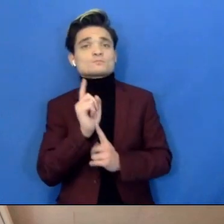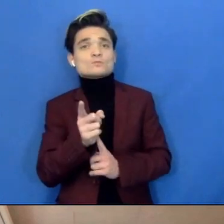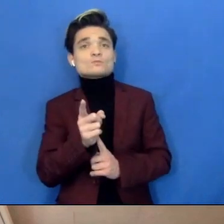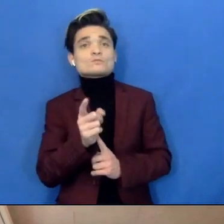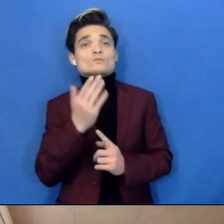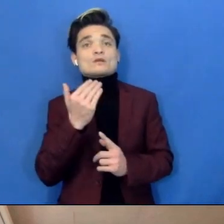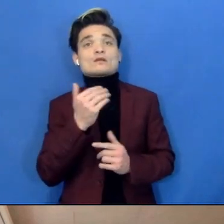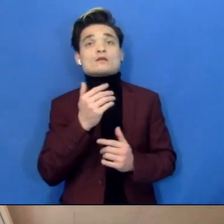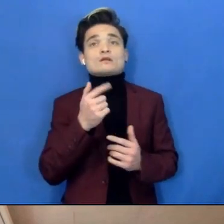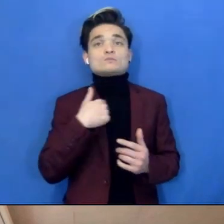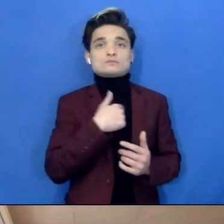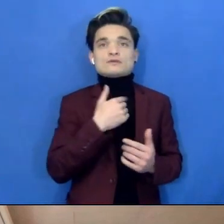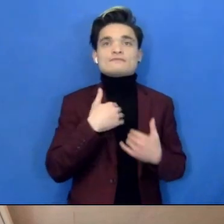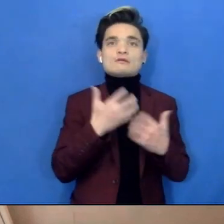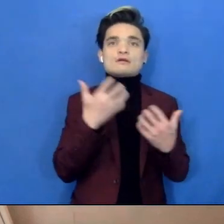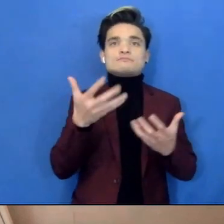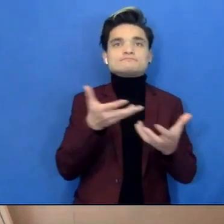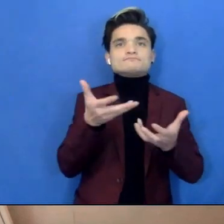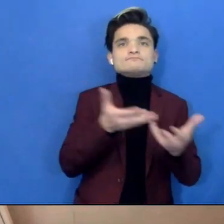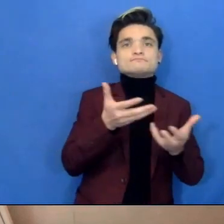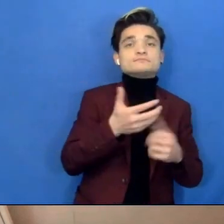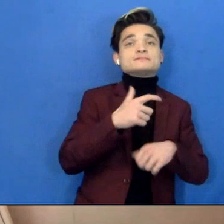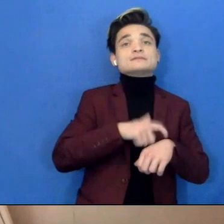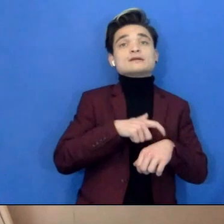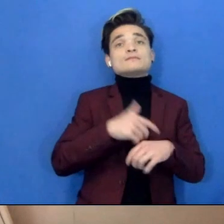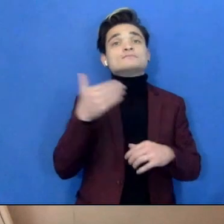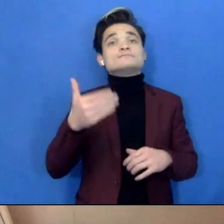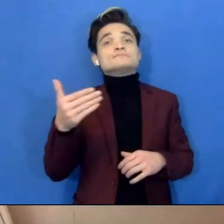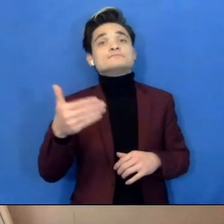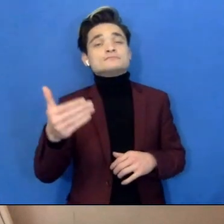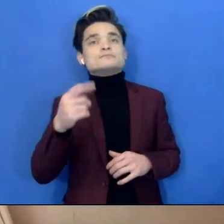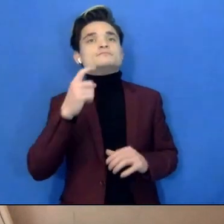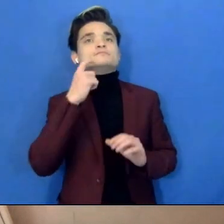is. So the first is working outside in, the second is working inside out.